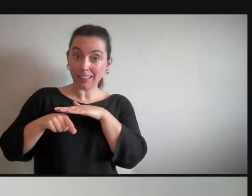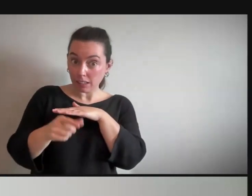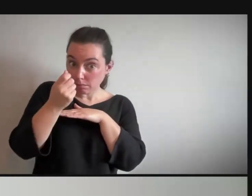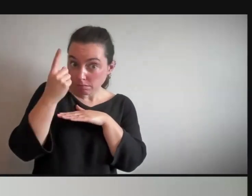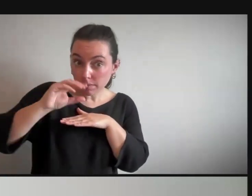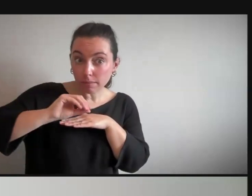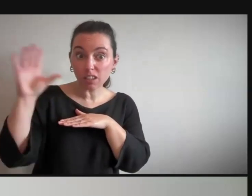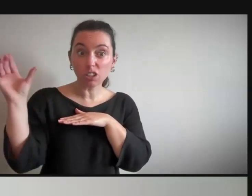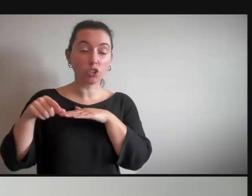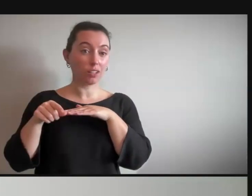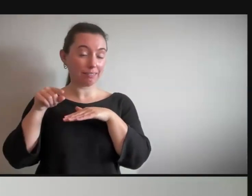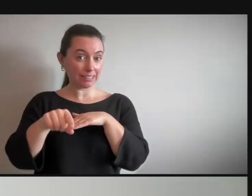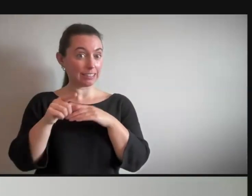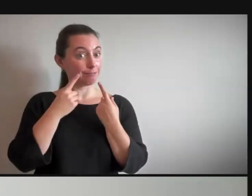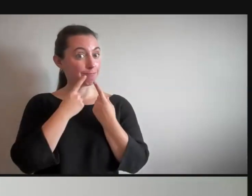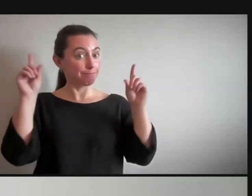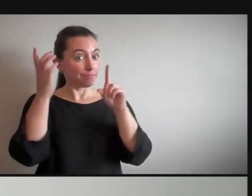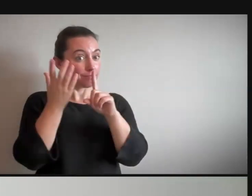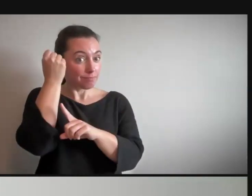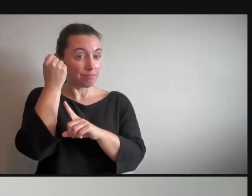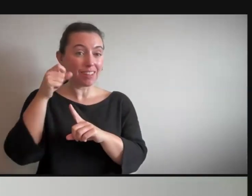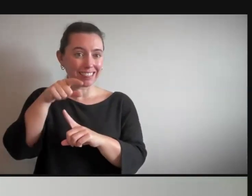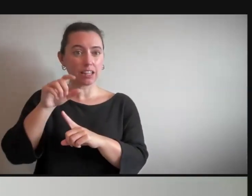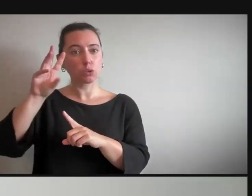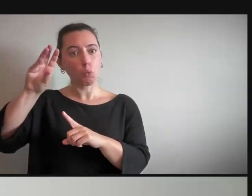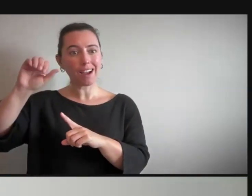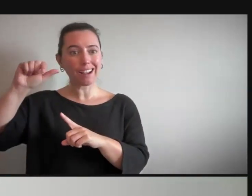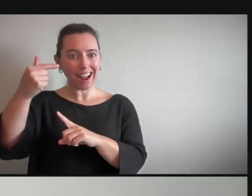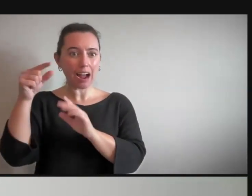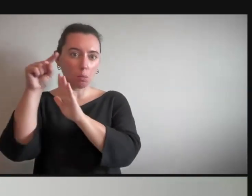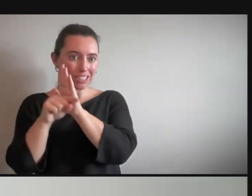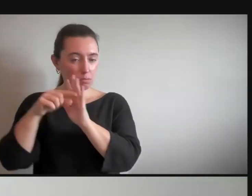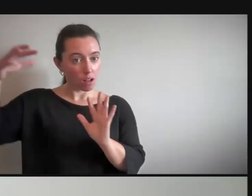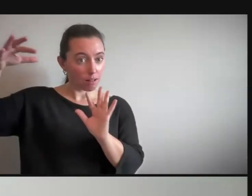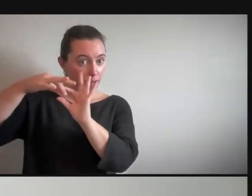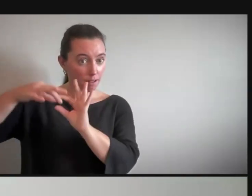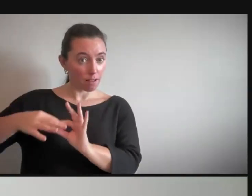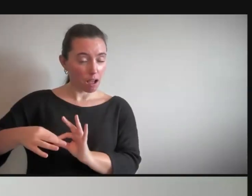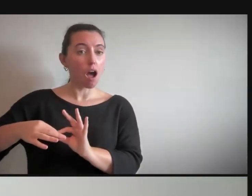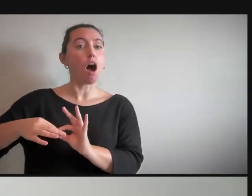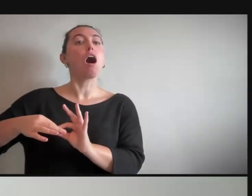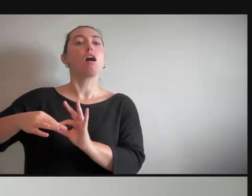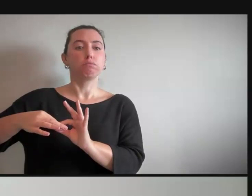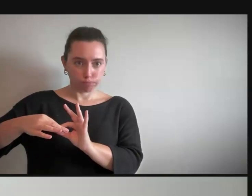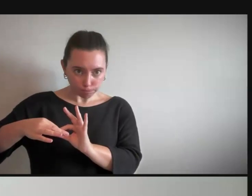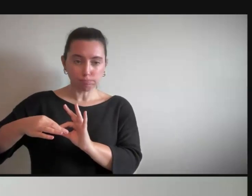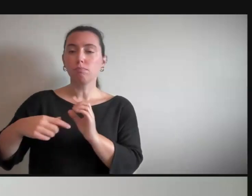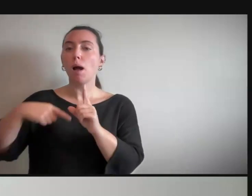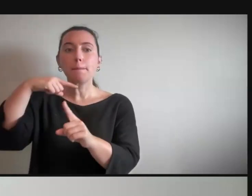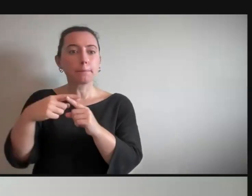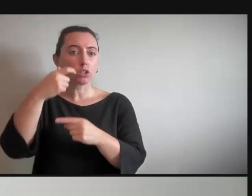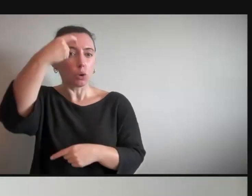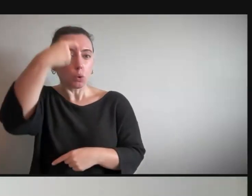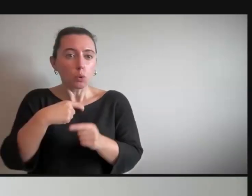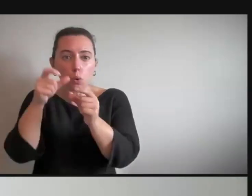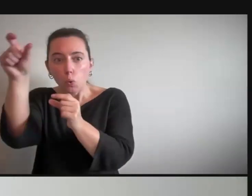it like the principles of WCAG? And most likely then it's a user experience thing. So you should test with